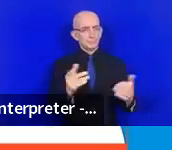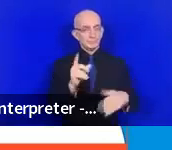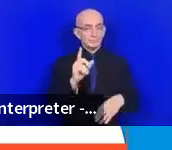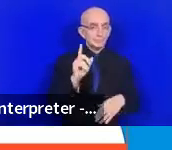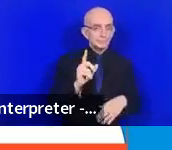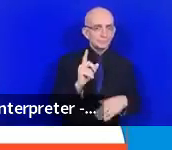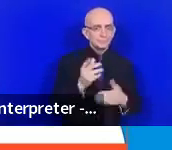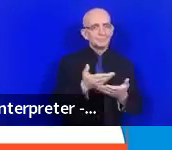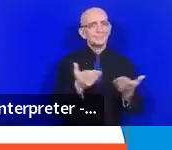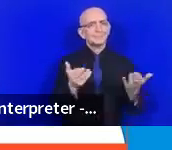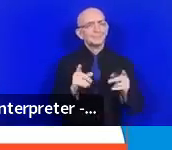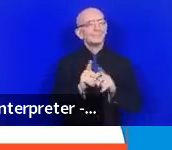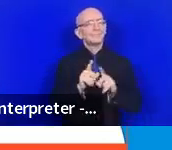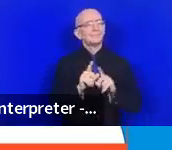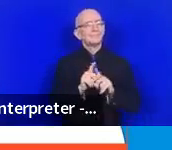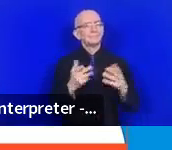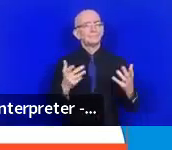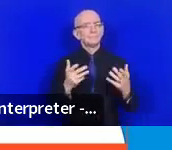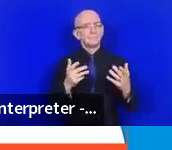on the disability